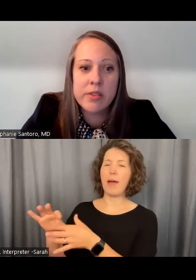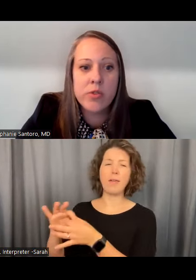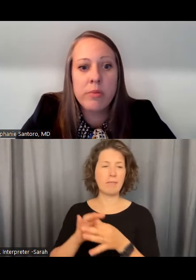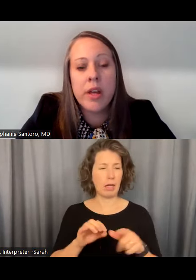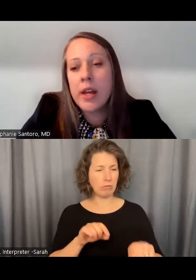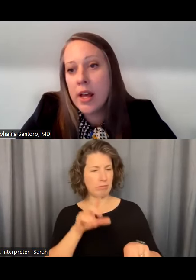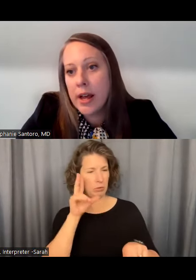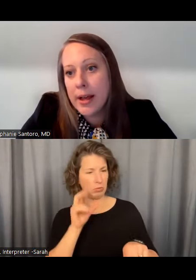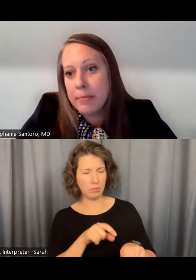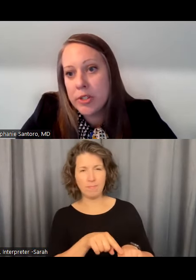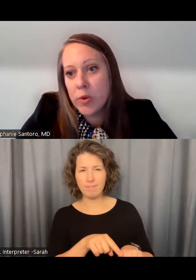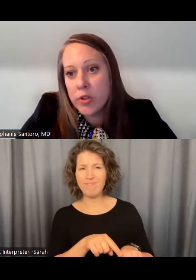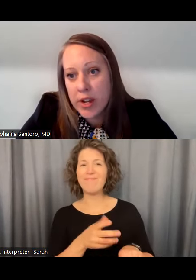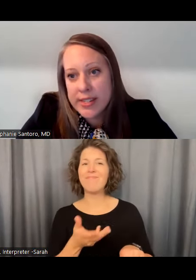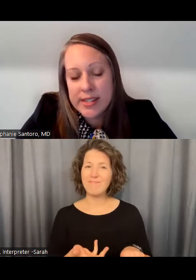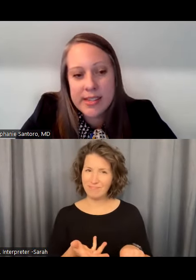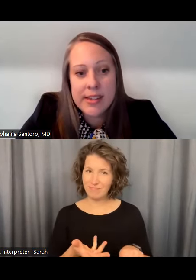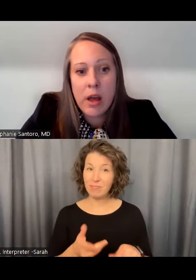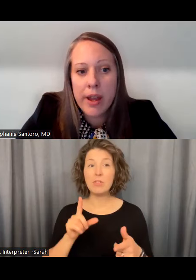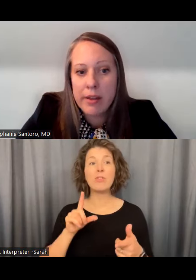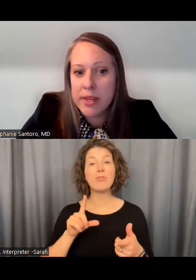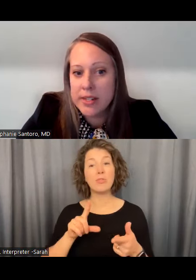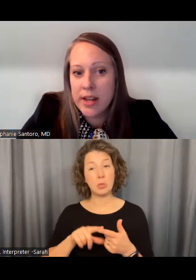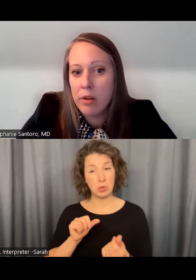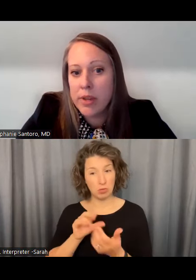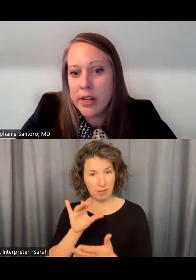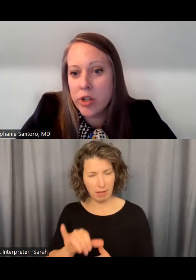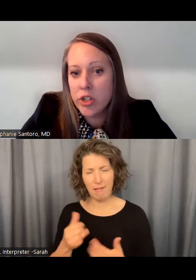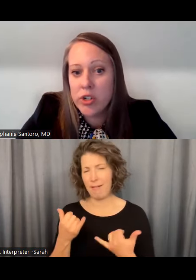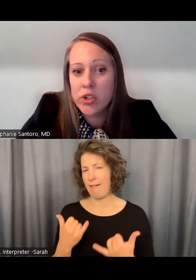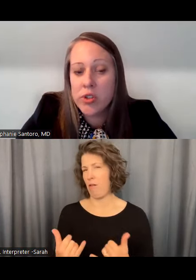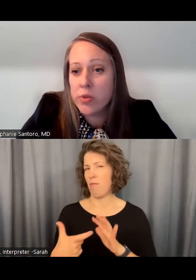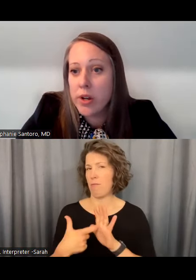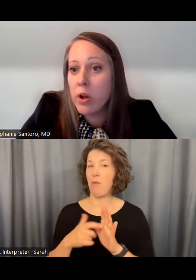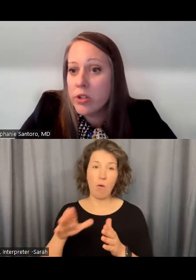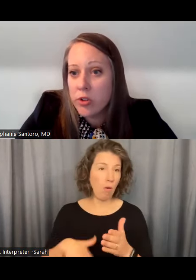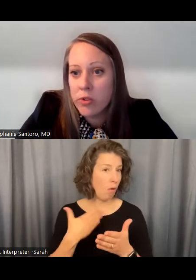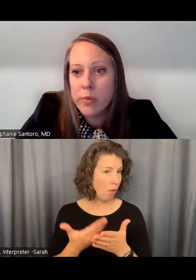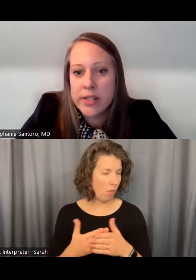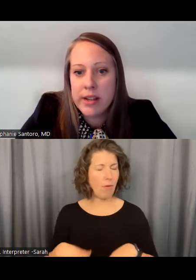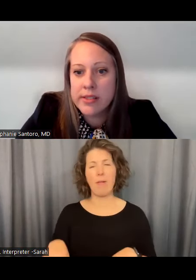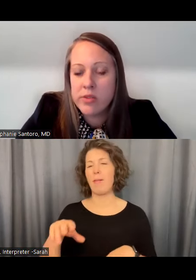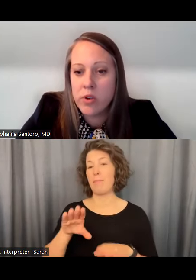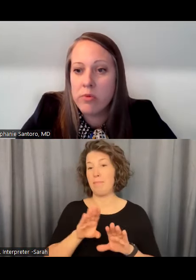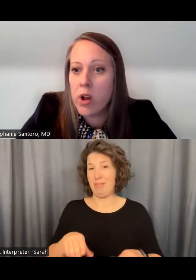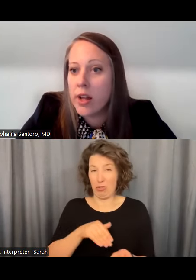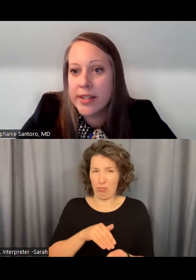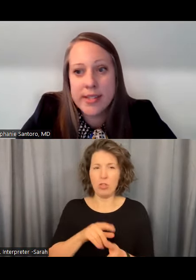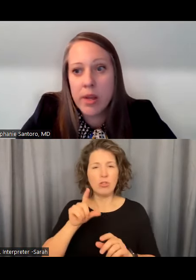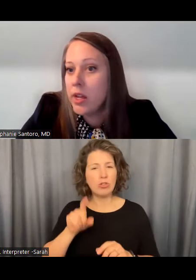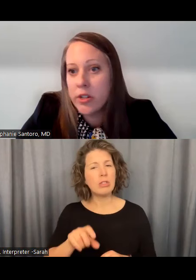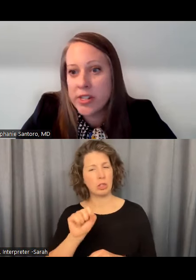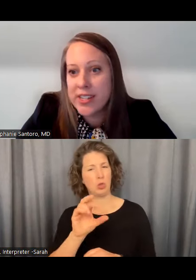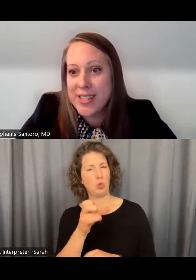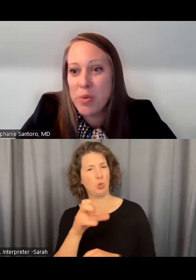Down syndrome. To address this, it's now recommended that all pediatricians should screen all children with Down syndrome for